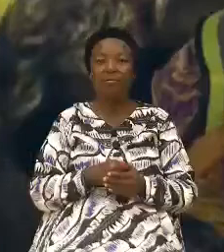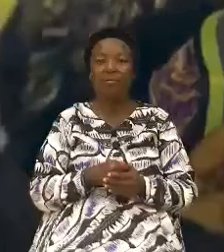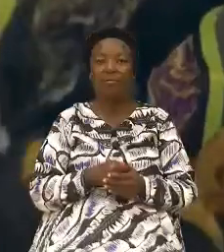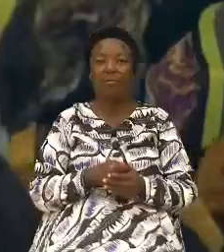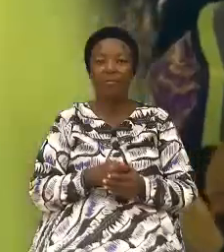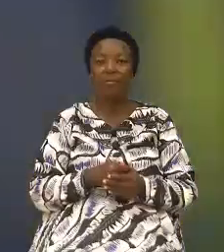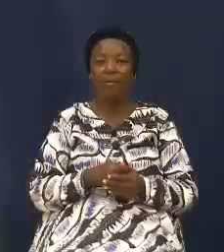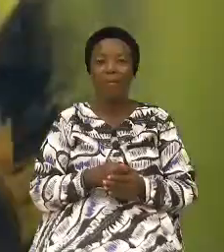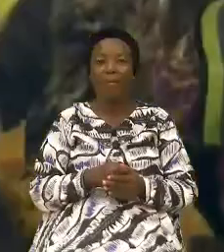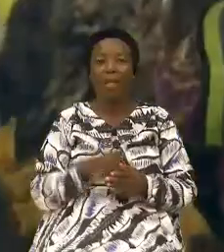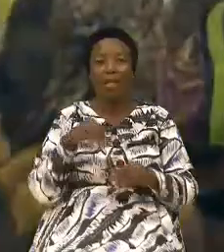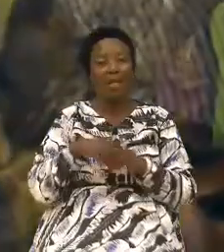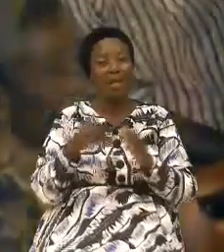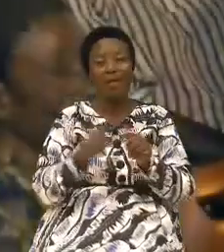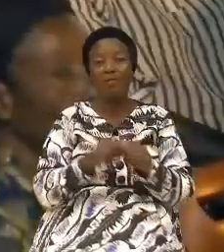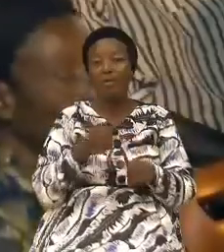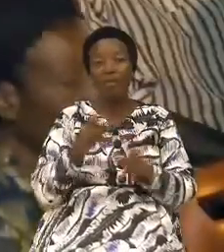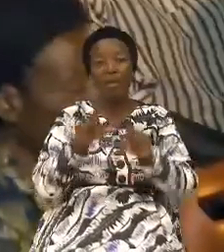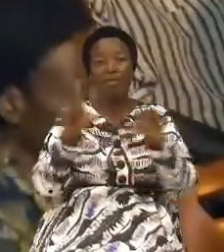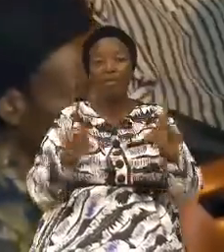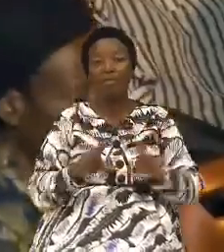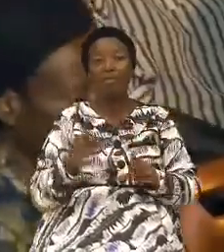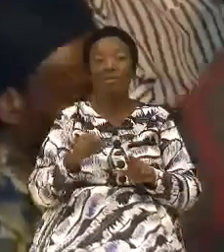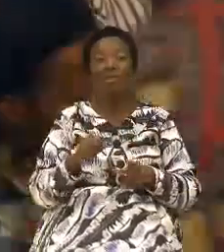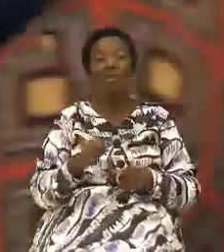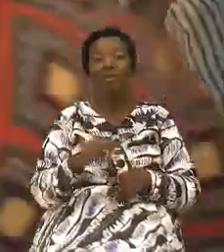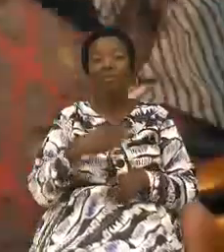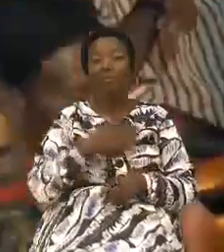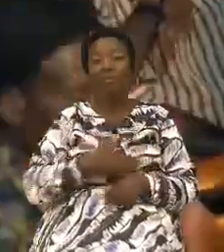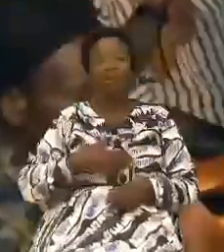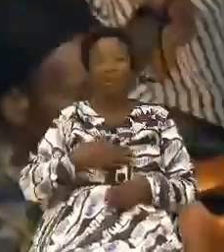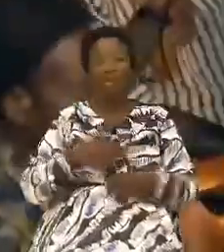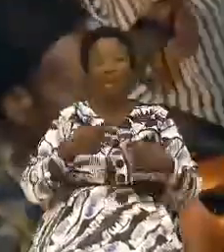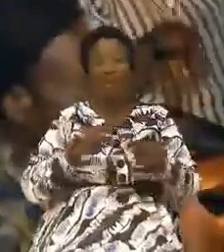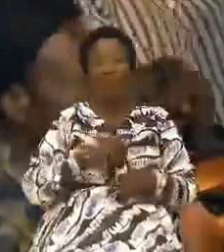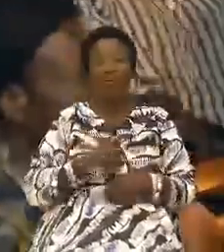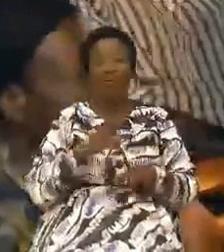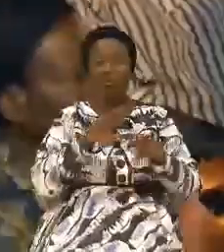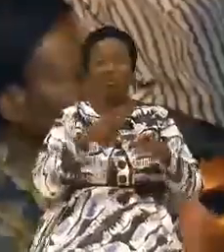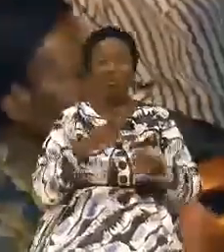In every other location, please, let's attend to that.